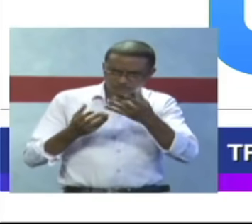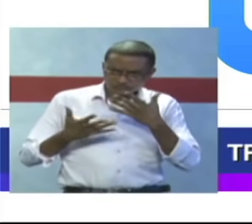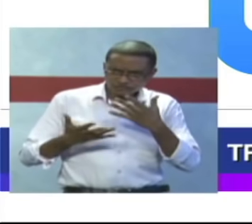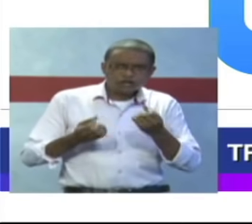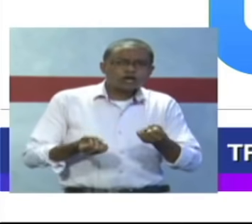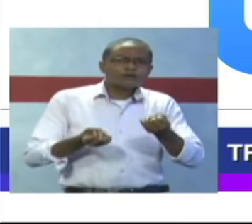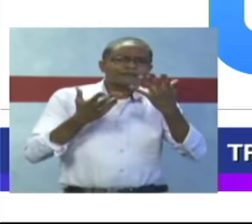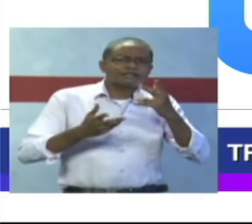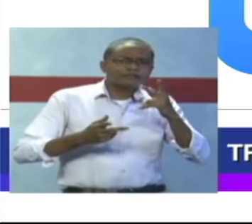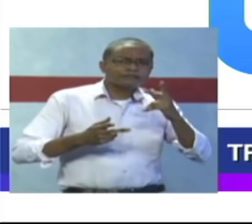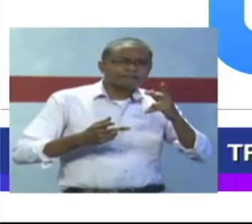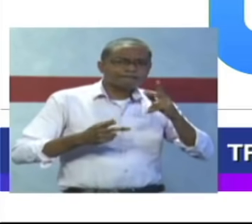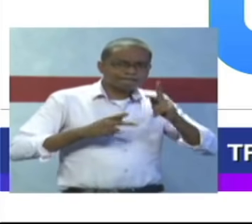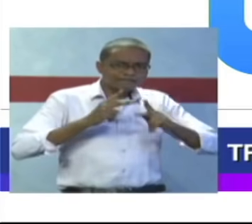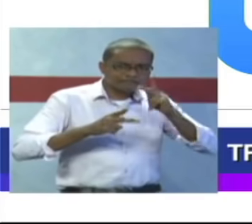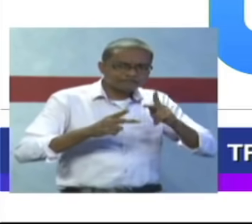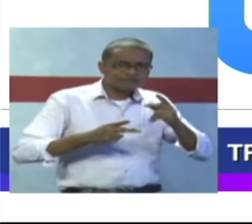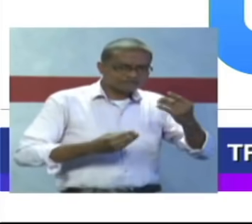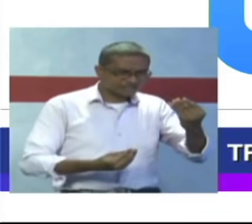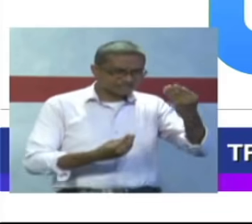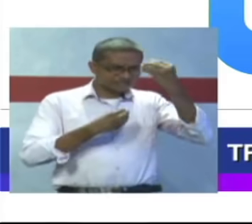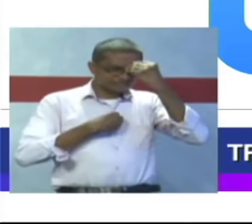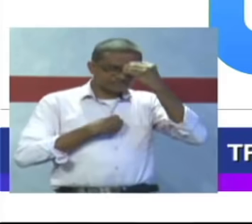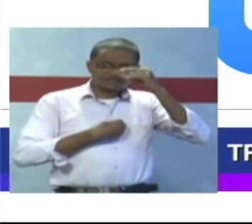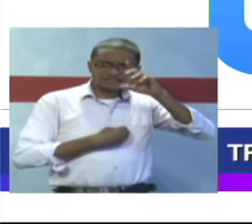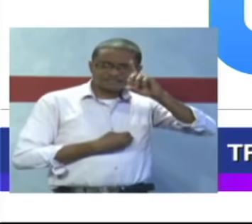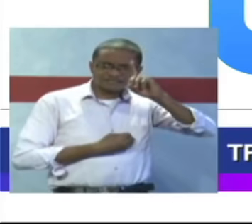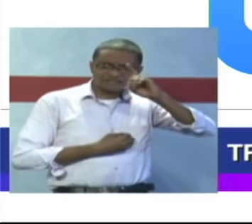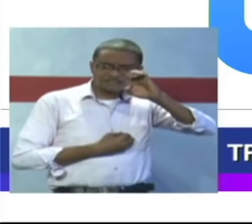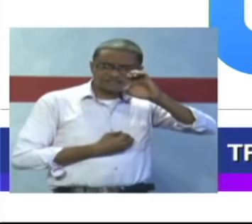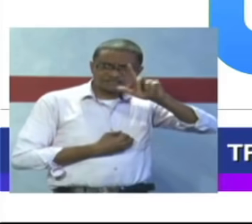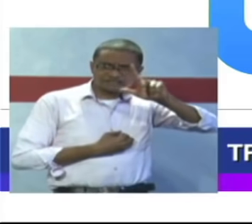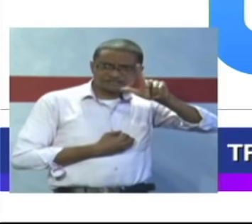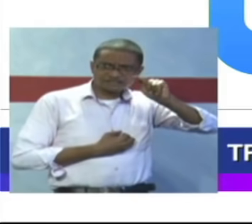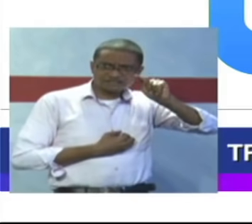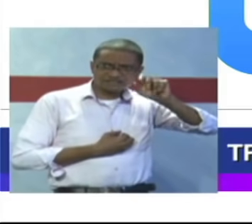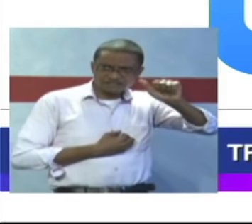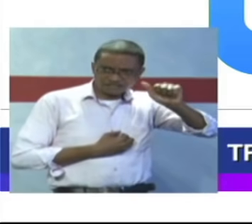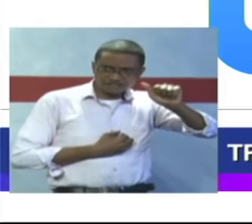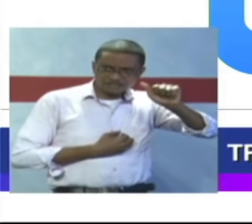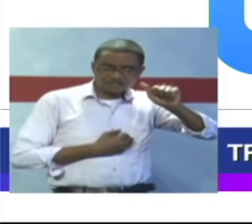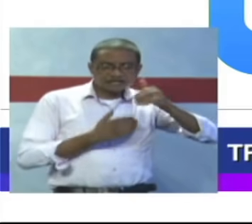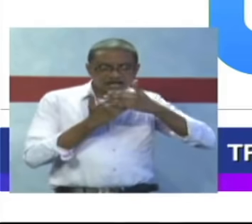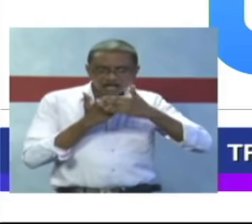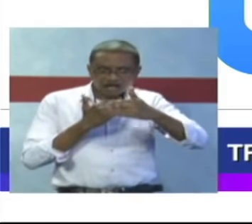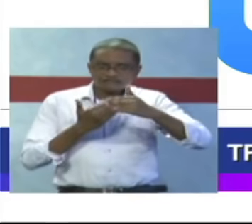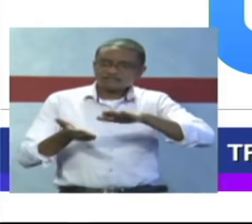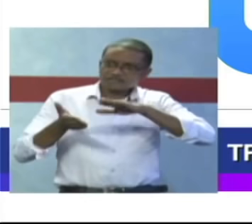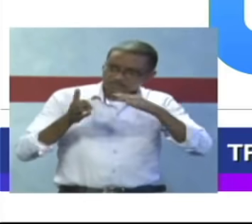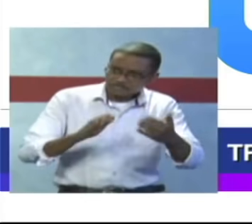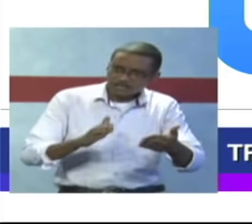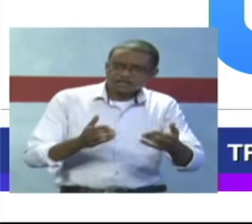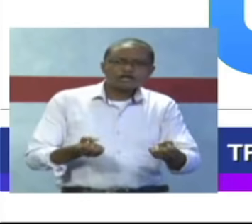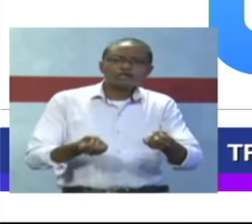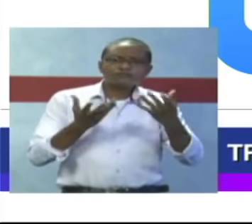have contracted the Delta variant have since passed away? And was the Delta patient whose death